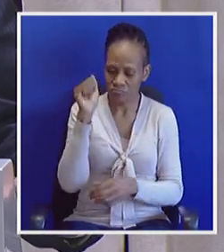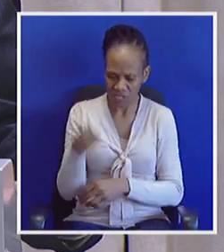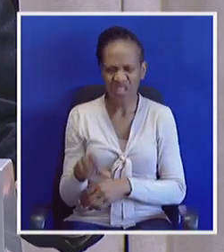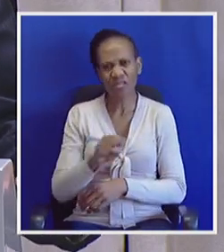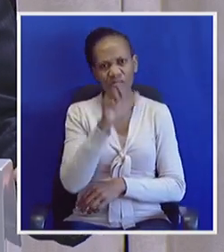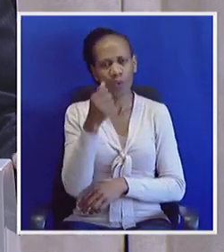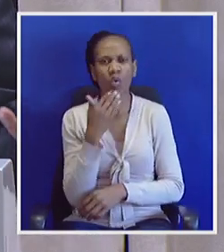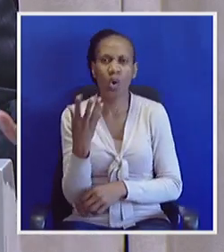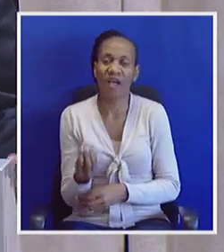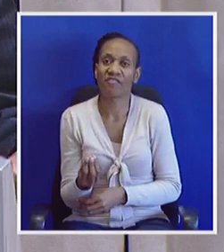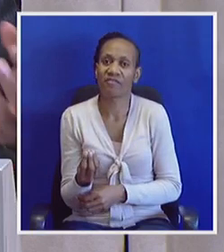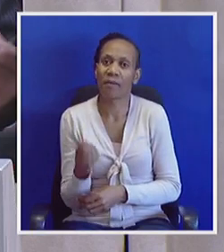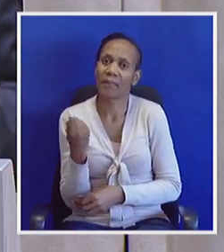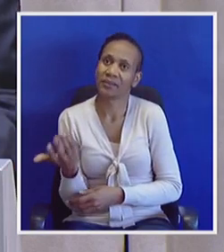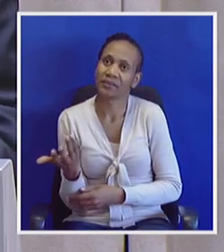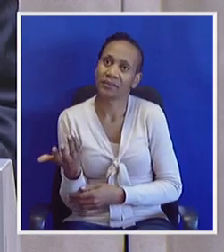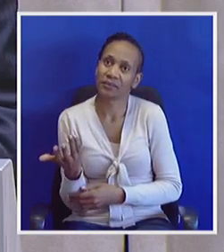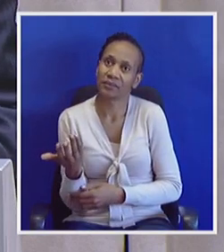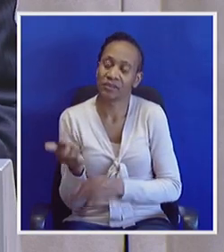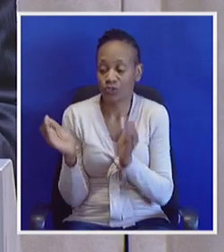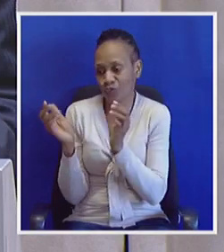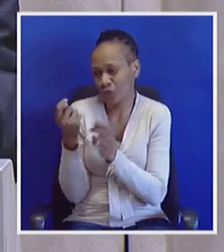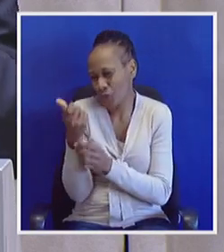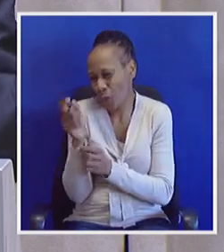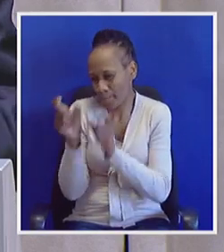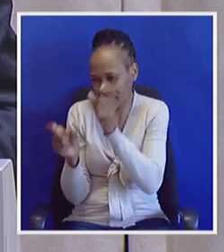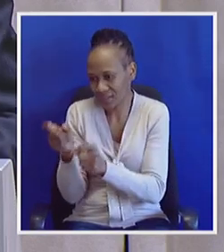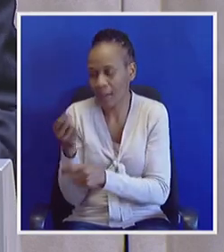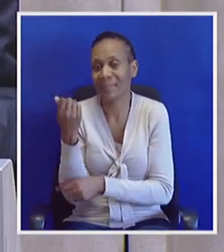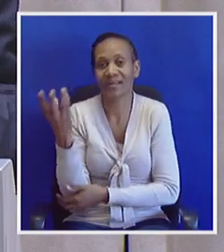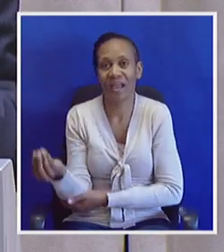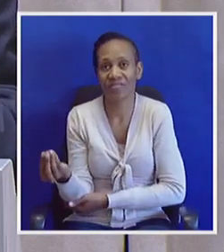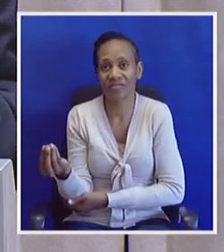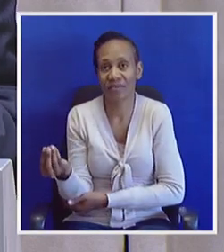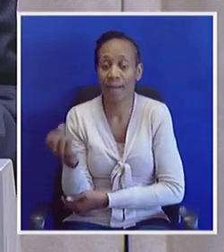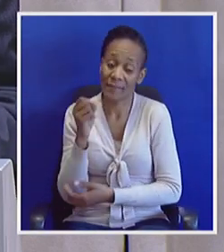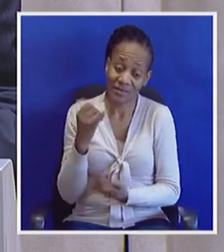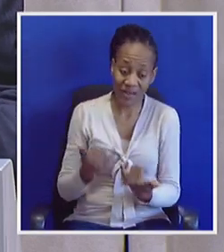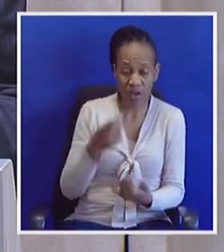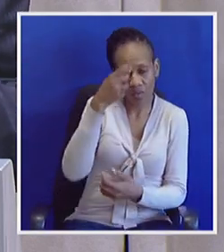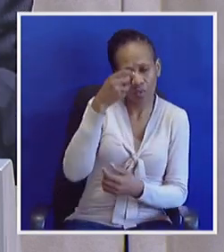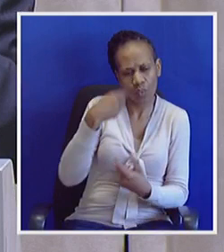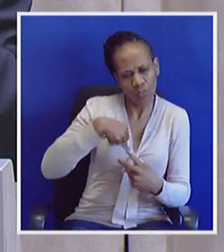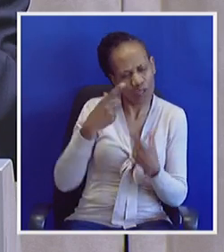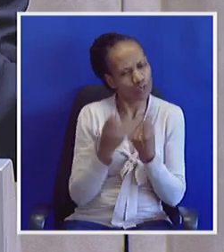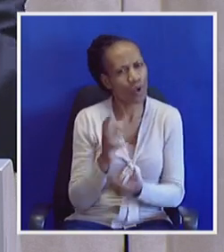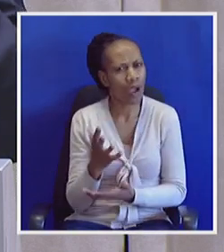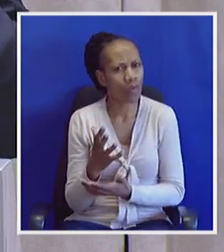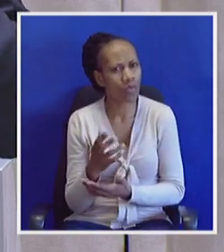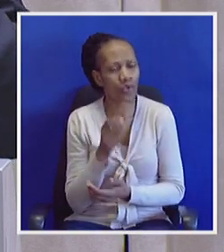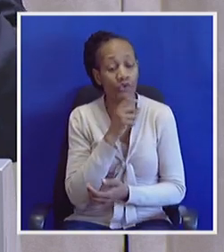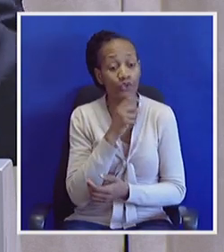has capital? It is largely a minority. And the wisdom is to be able to use